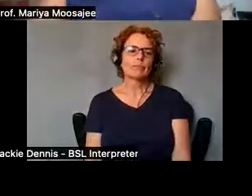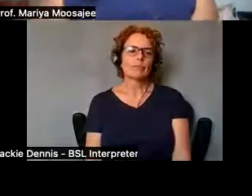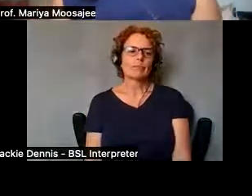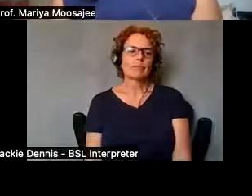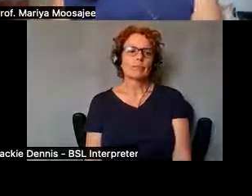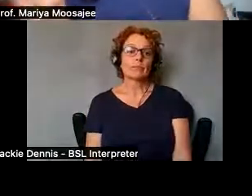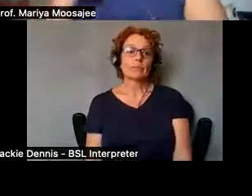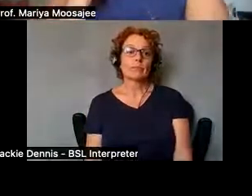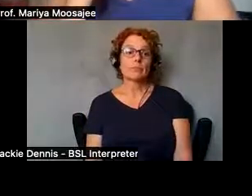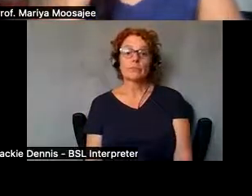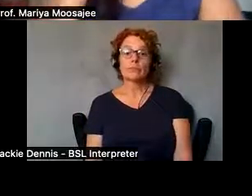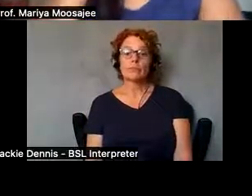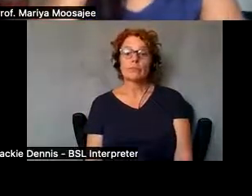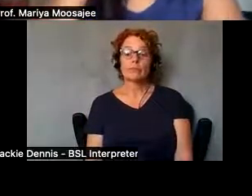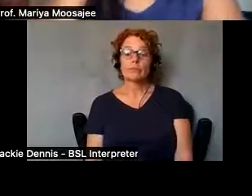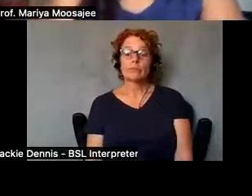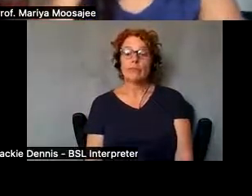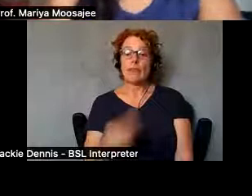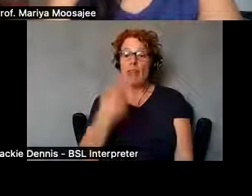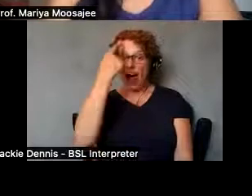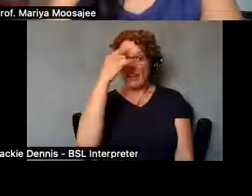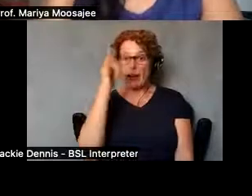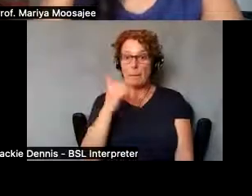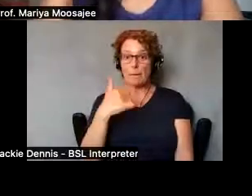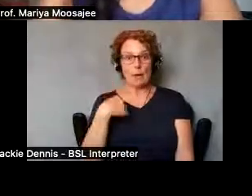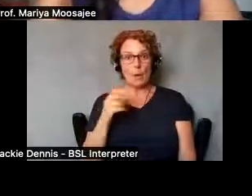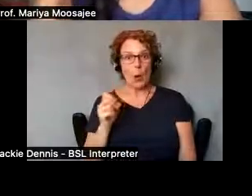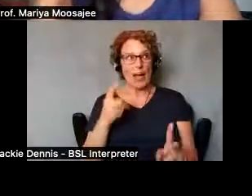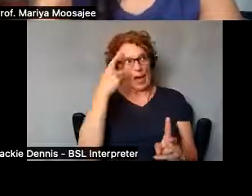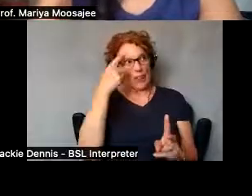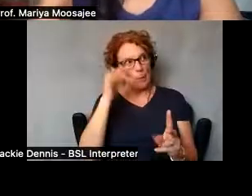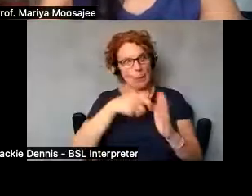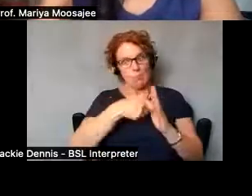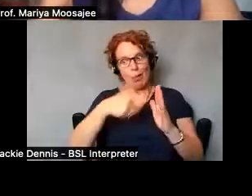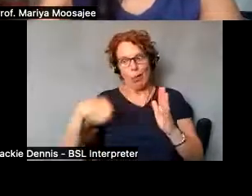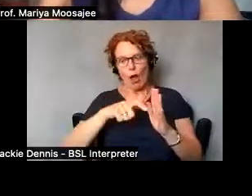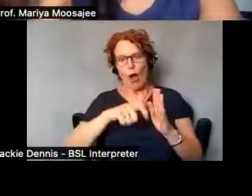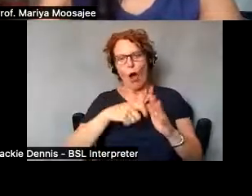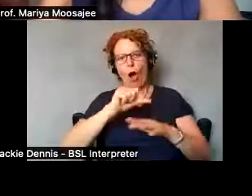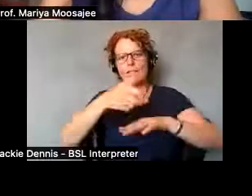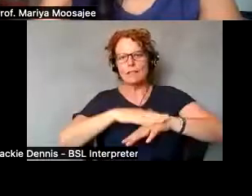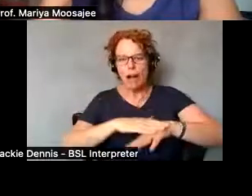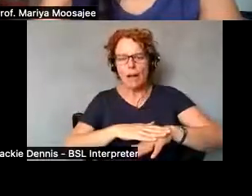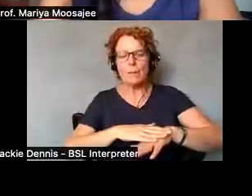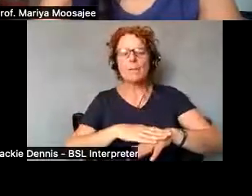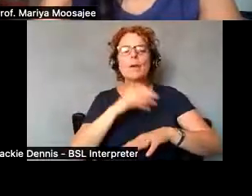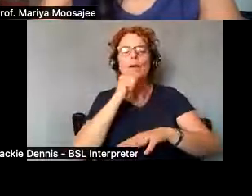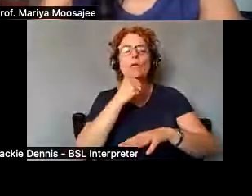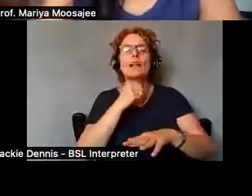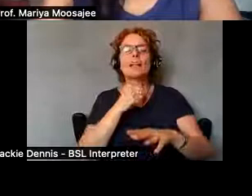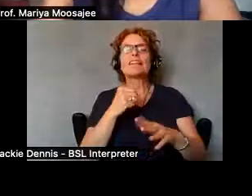So I think I might be okay, everyone. I was worried about running over. I have run over a bit. I'll finish in the next 10